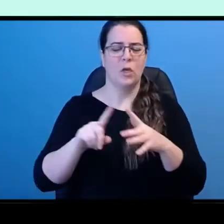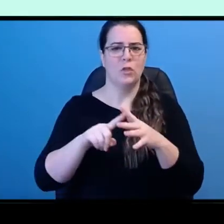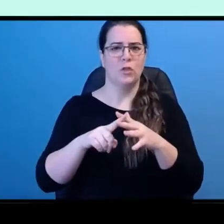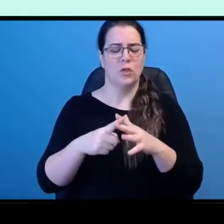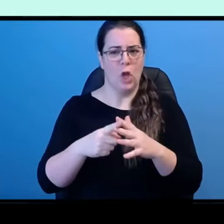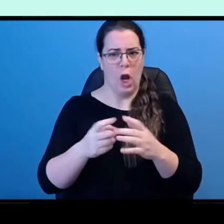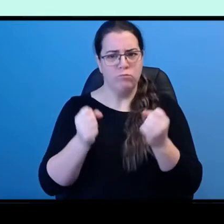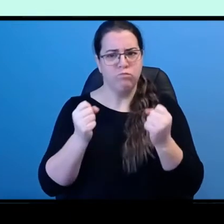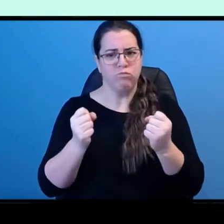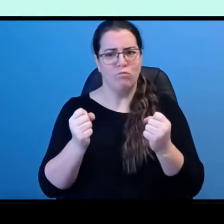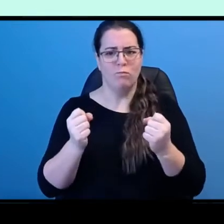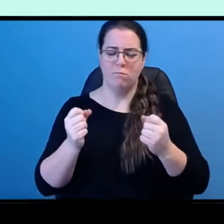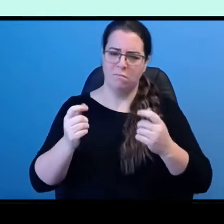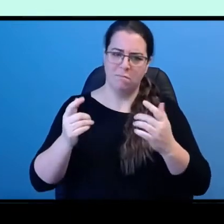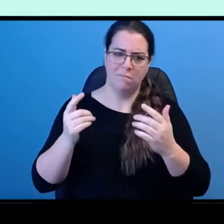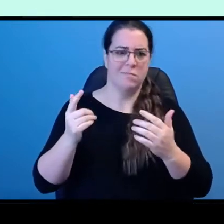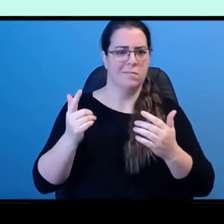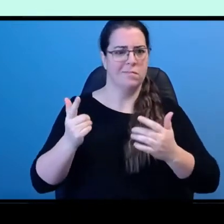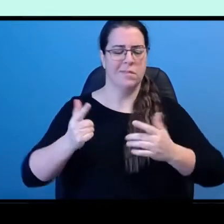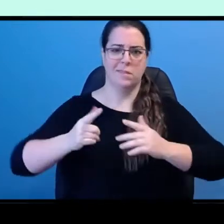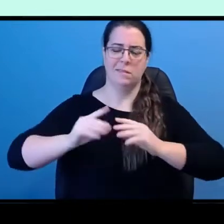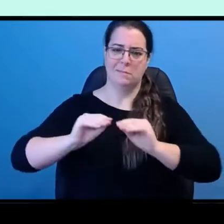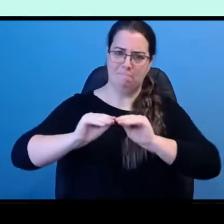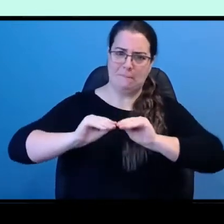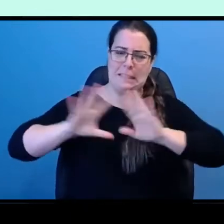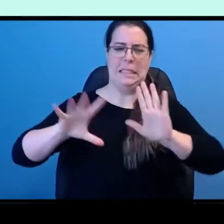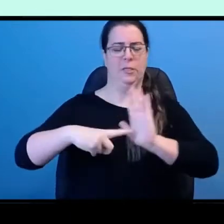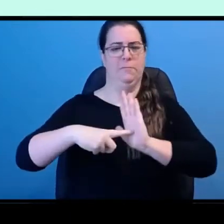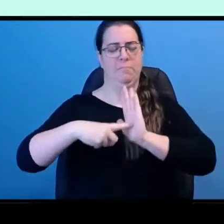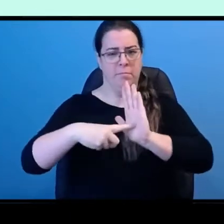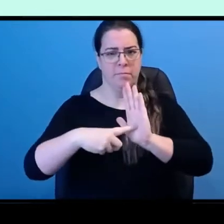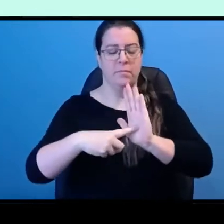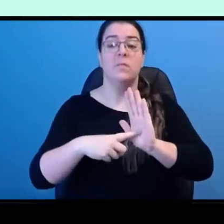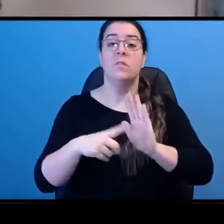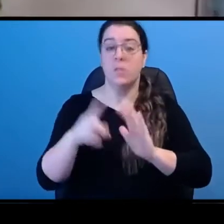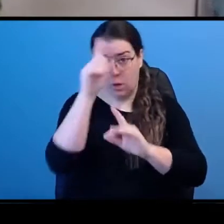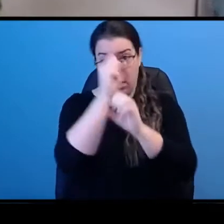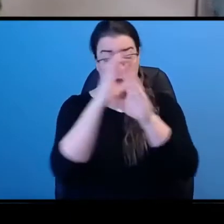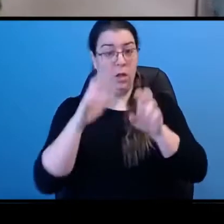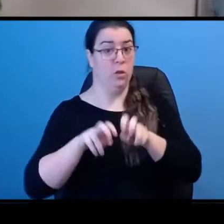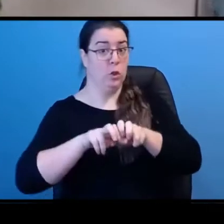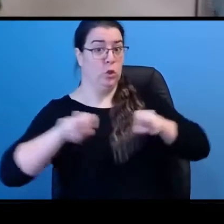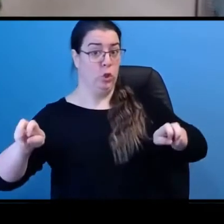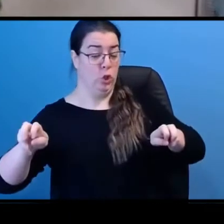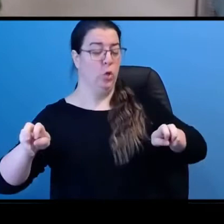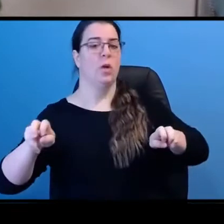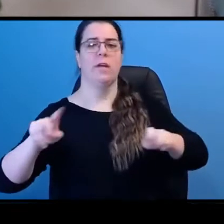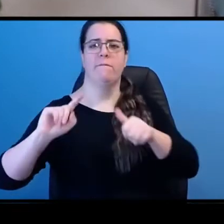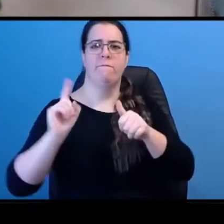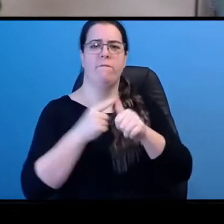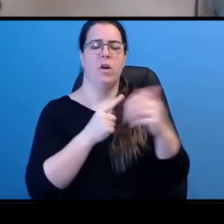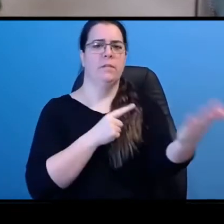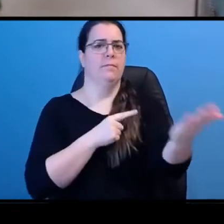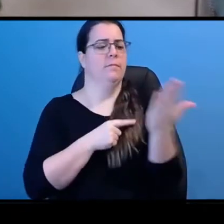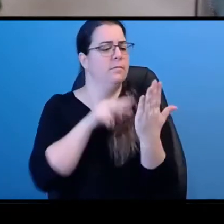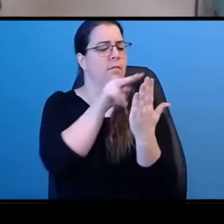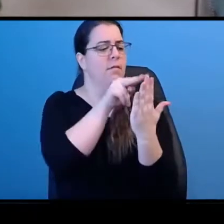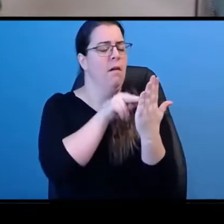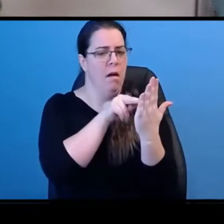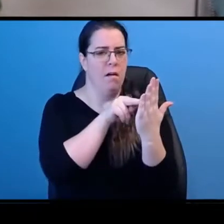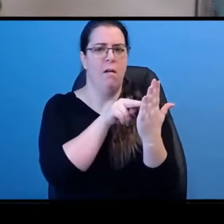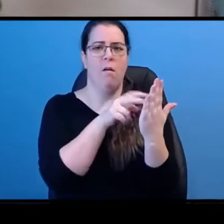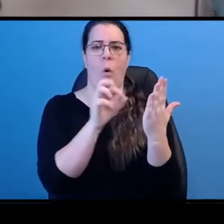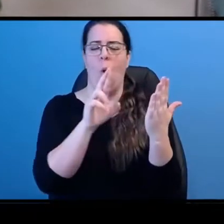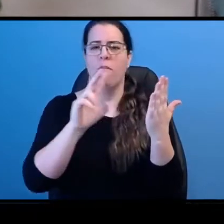So think about what the jury is going to look at first and how you can make sure to answer the questions. That gives a juror